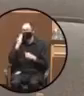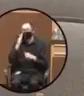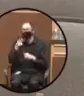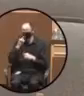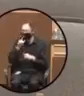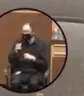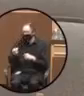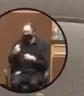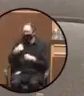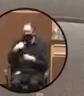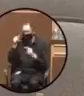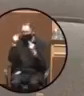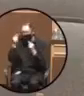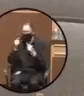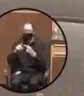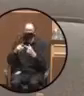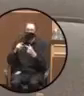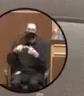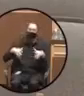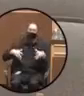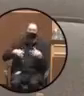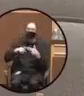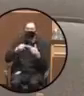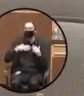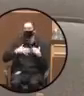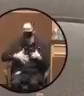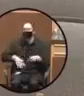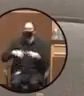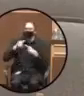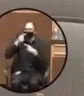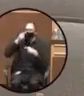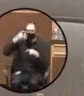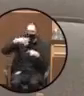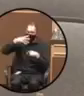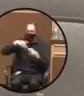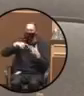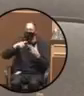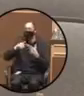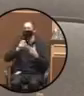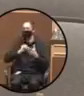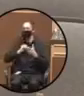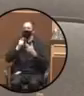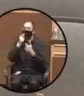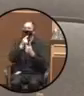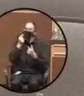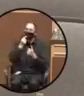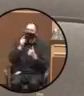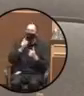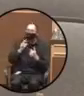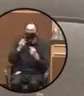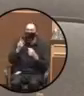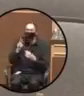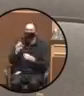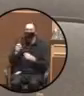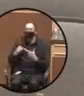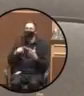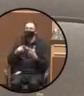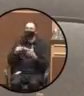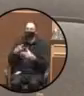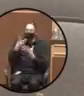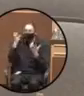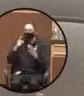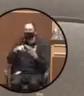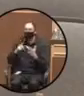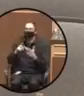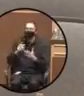with migraines, anxiety, nosebleeds, depression, unexplained mouth rashes, coughing fits, eye infections. Kids are angry, they're